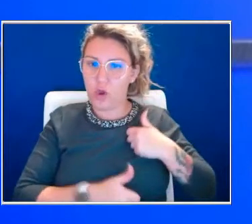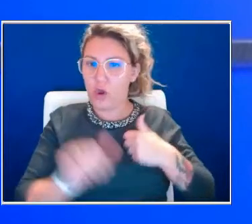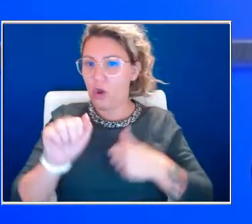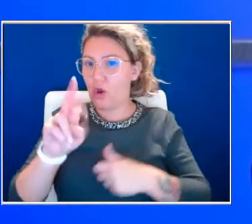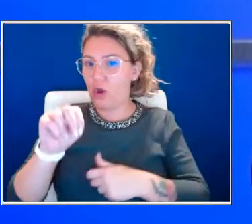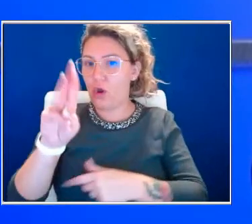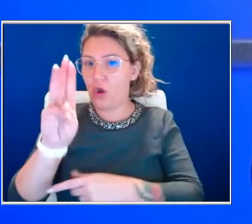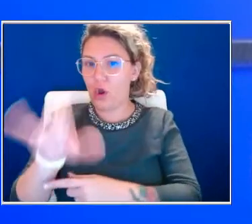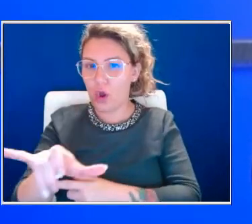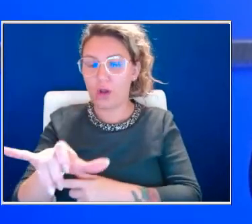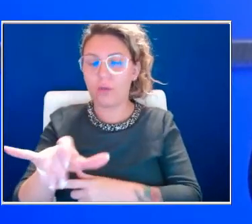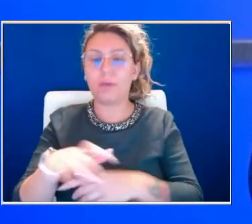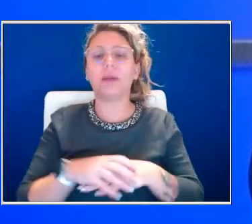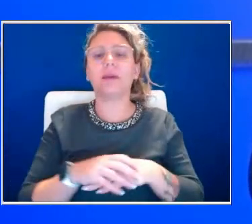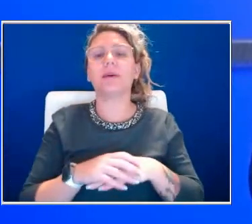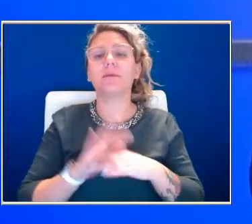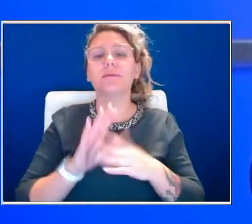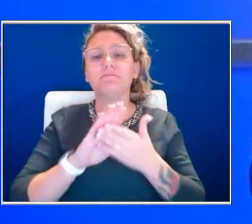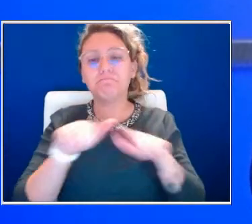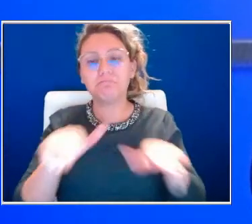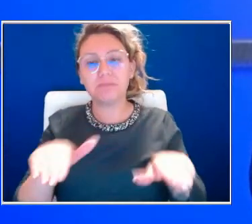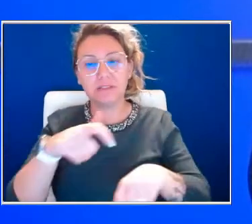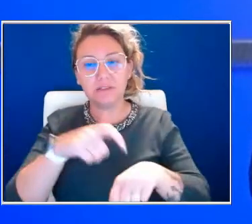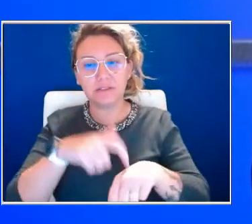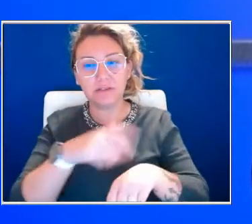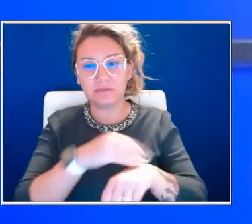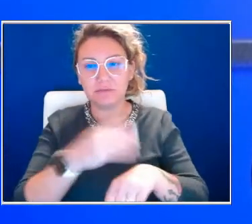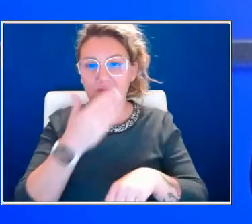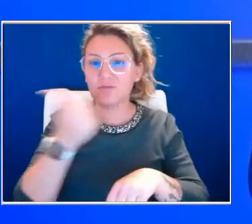peacetime. And they were probably 2 of the best years of my